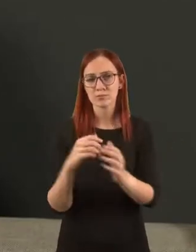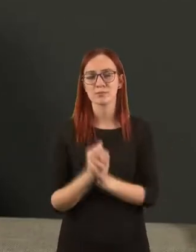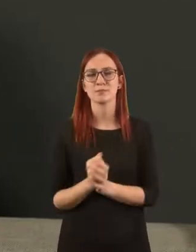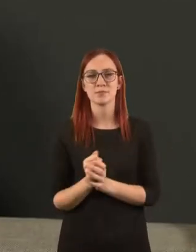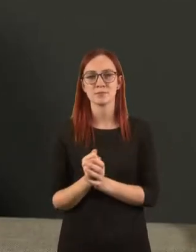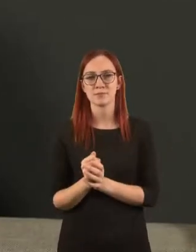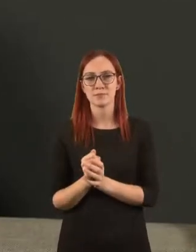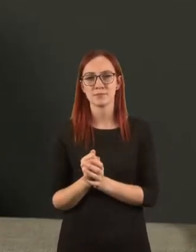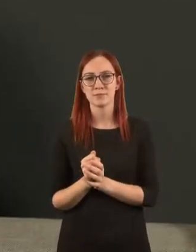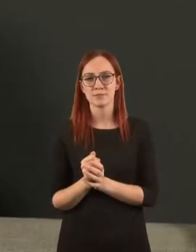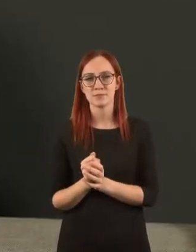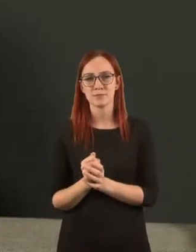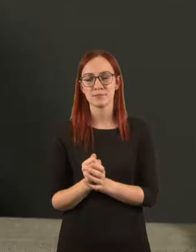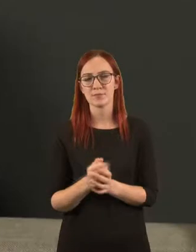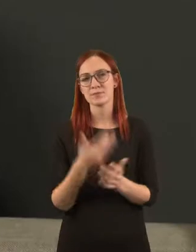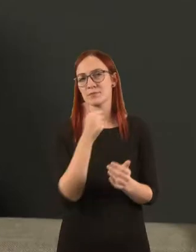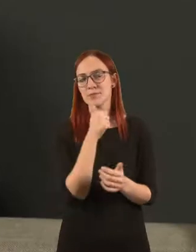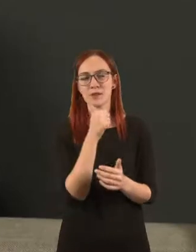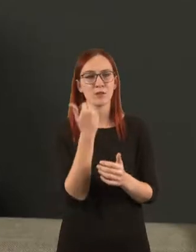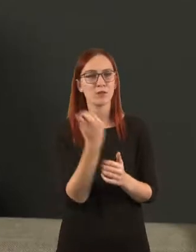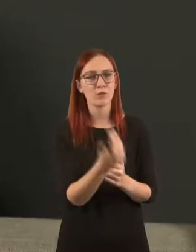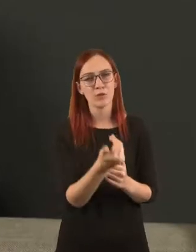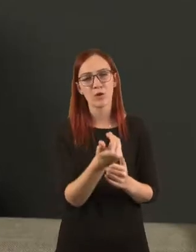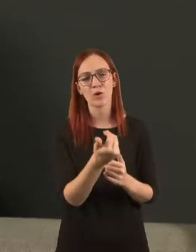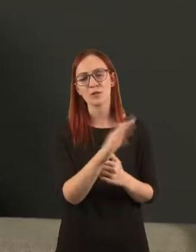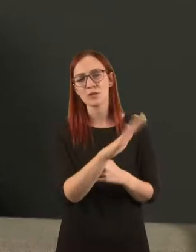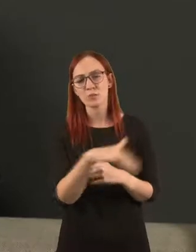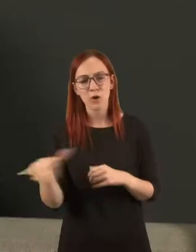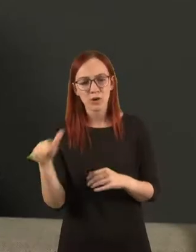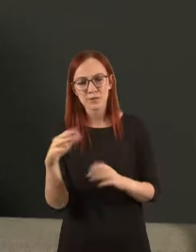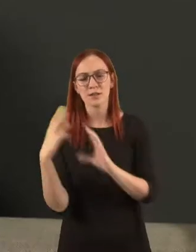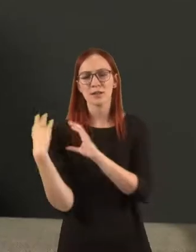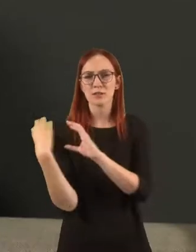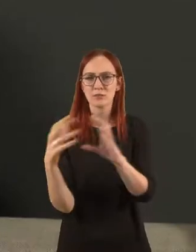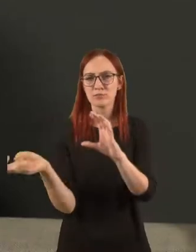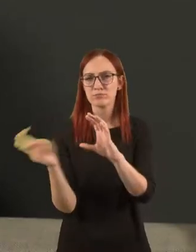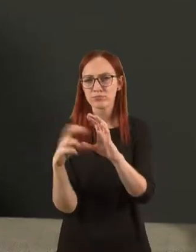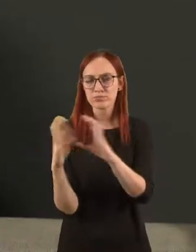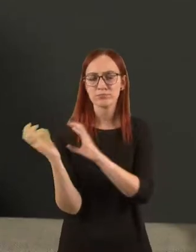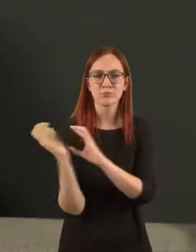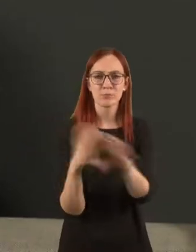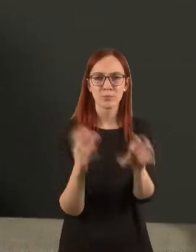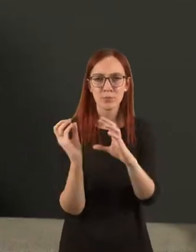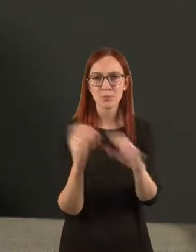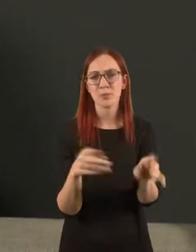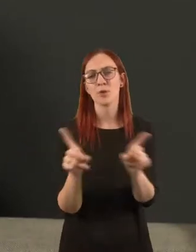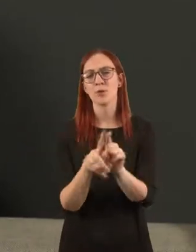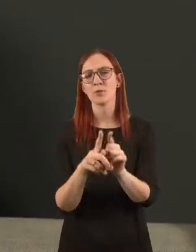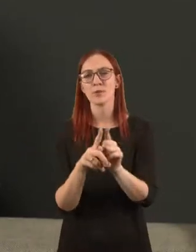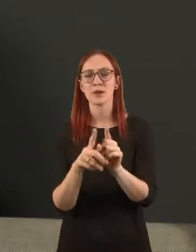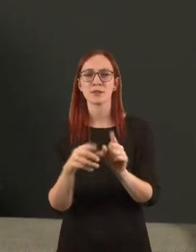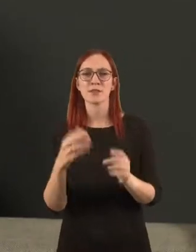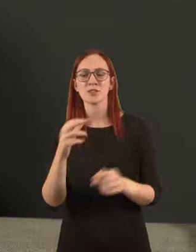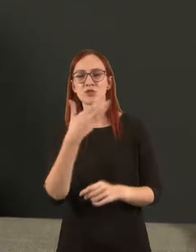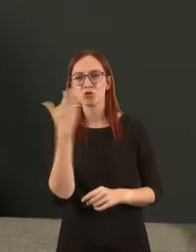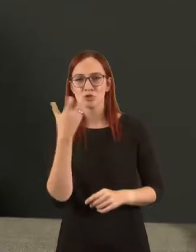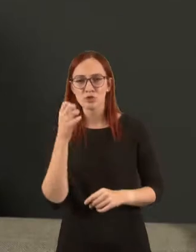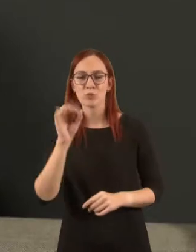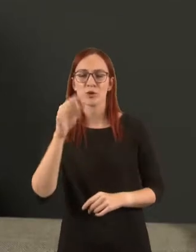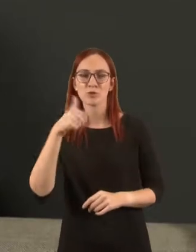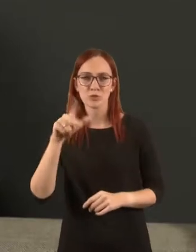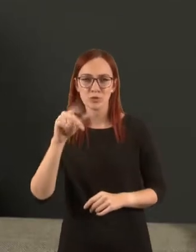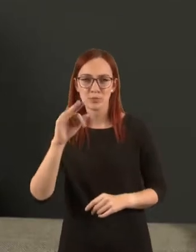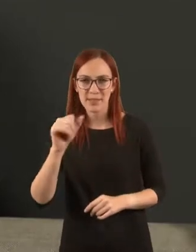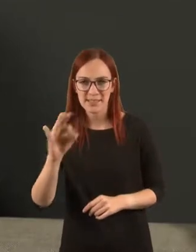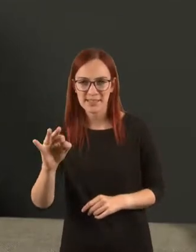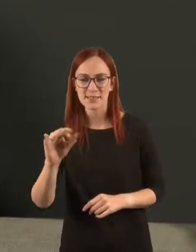they want is safe. Therefore, we need to offer solutions for them. And we need to say that, yes, there will